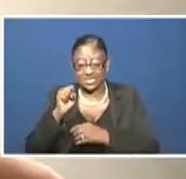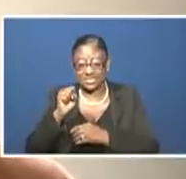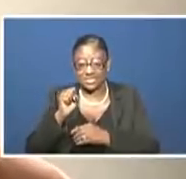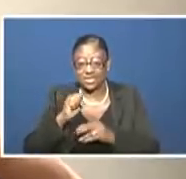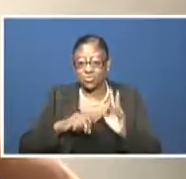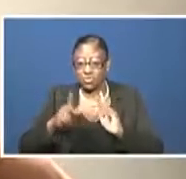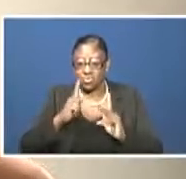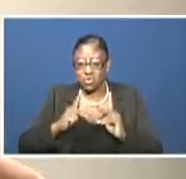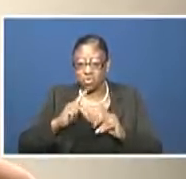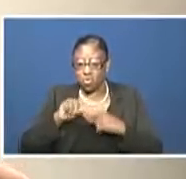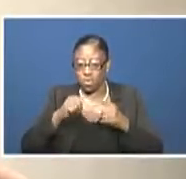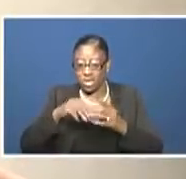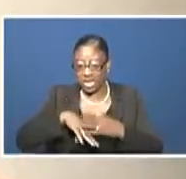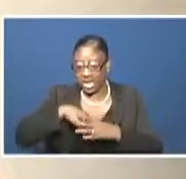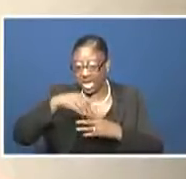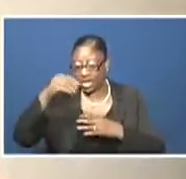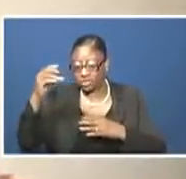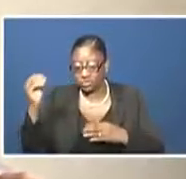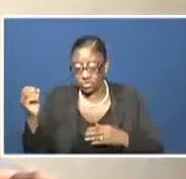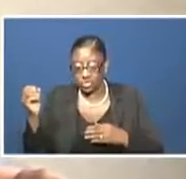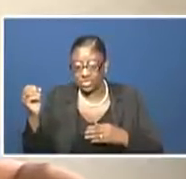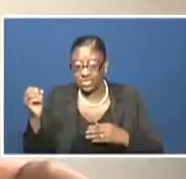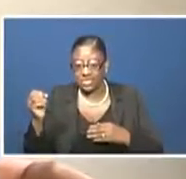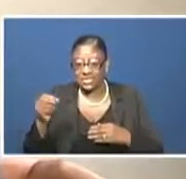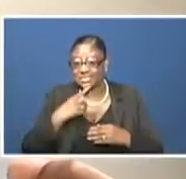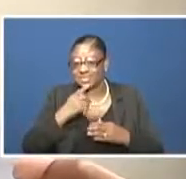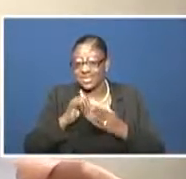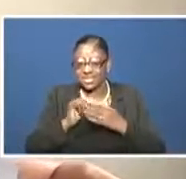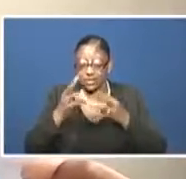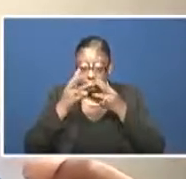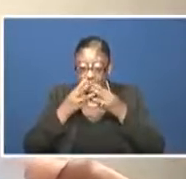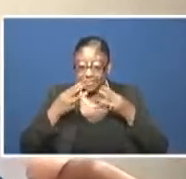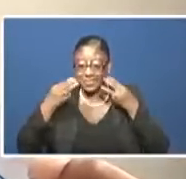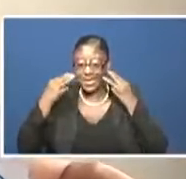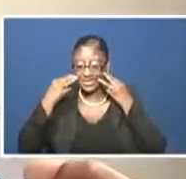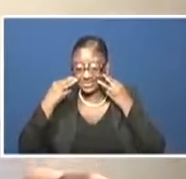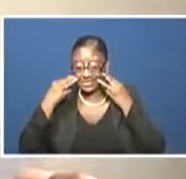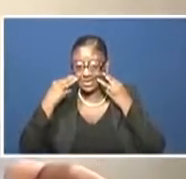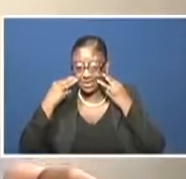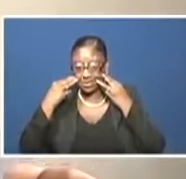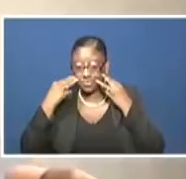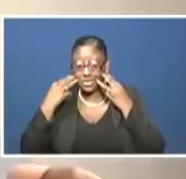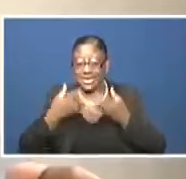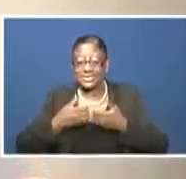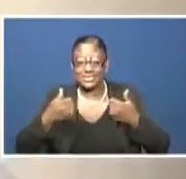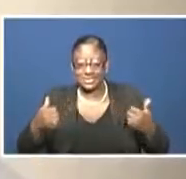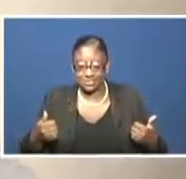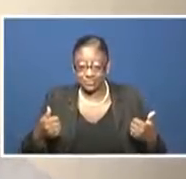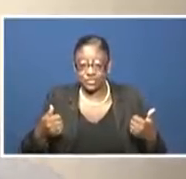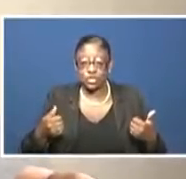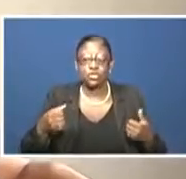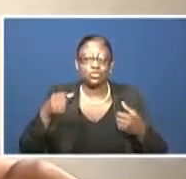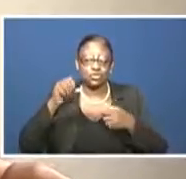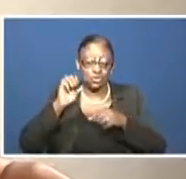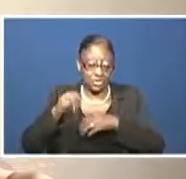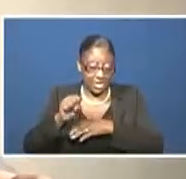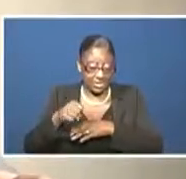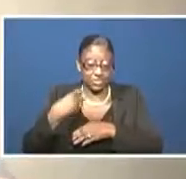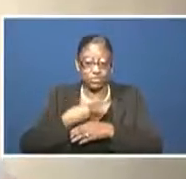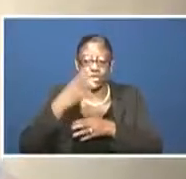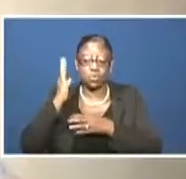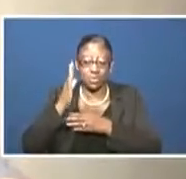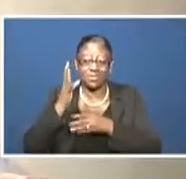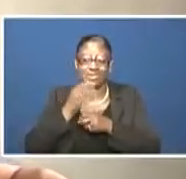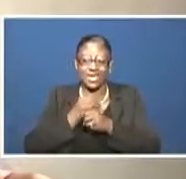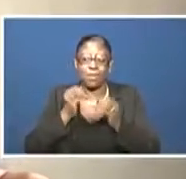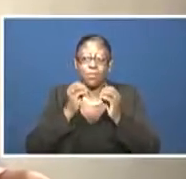when they're outdoors to mask up or distance up. So you may get an increase in cases. The fortunate thing is